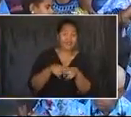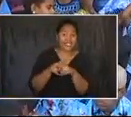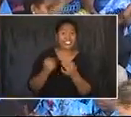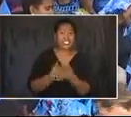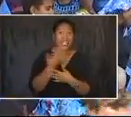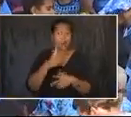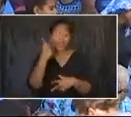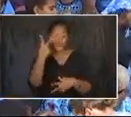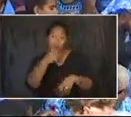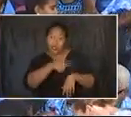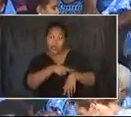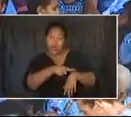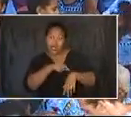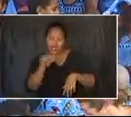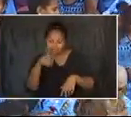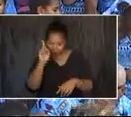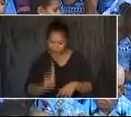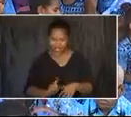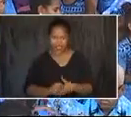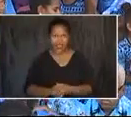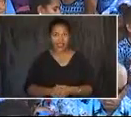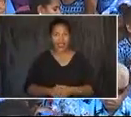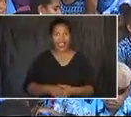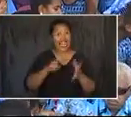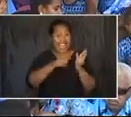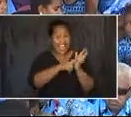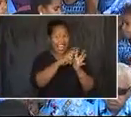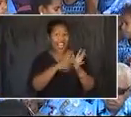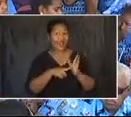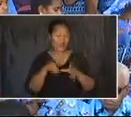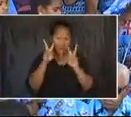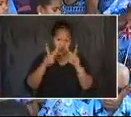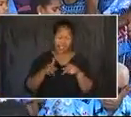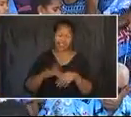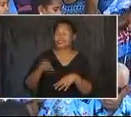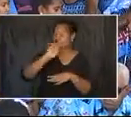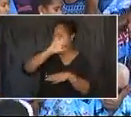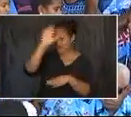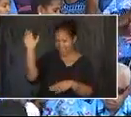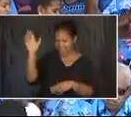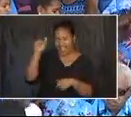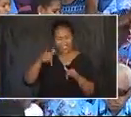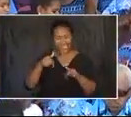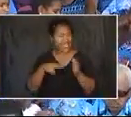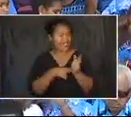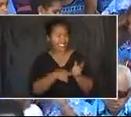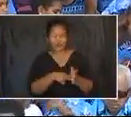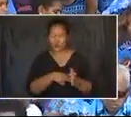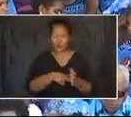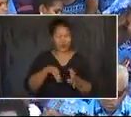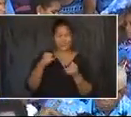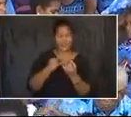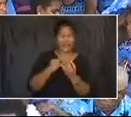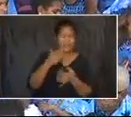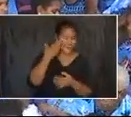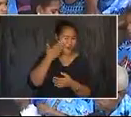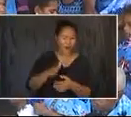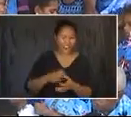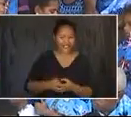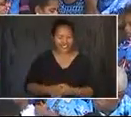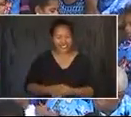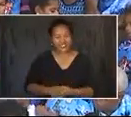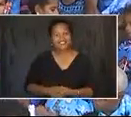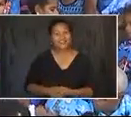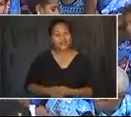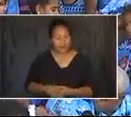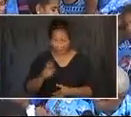na matakango ve gesoble lai ke lela ke baga rausa sarati kubain robulo widaka yang goe nandi sambau kata-kata dina tunan raki era